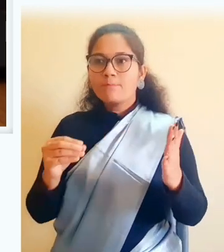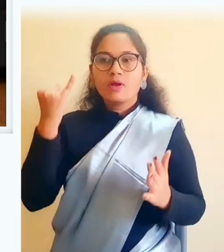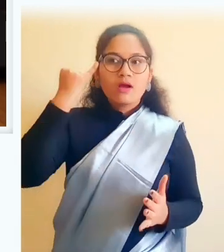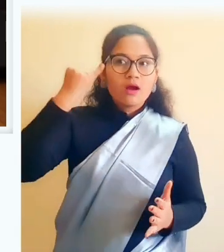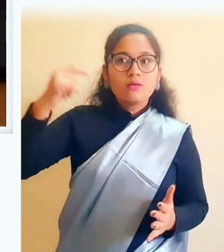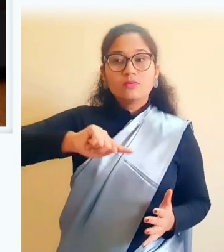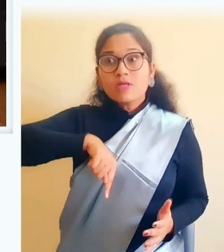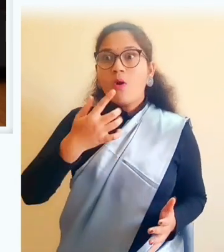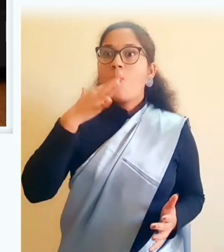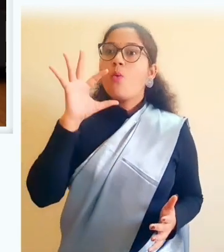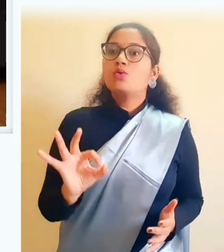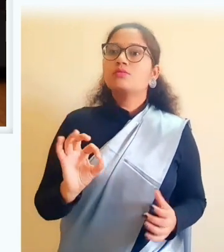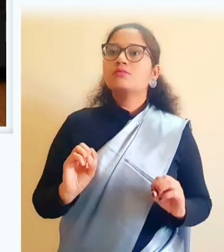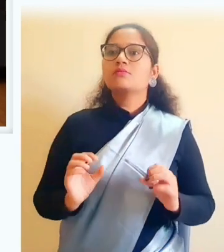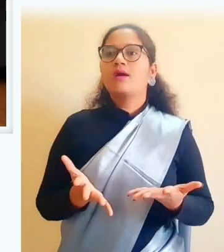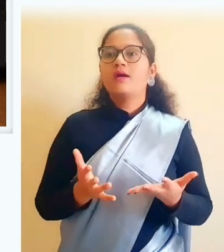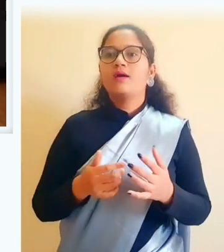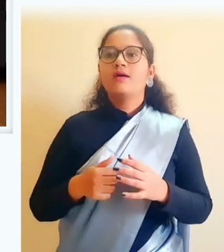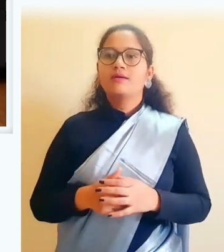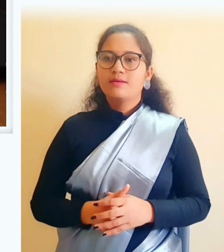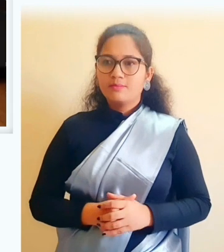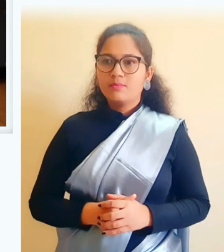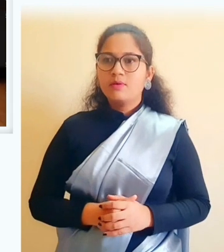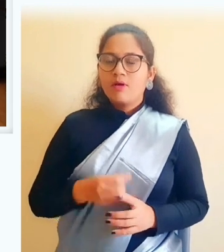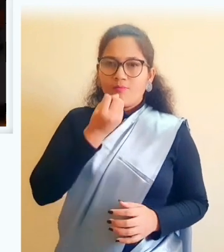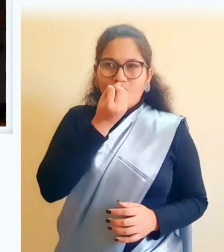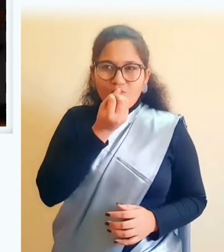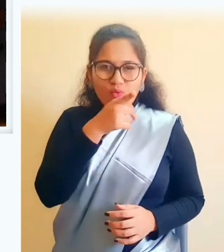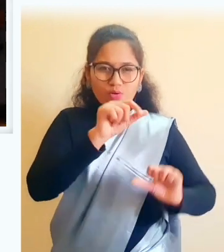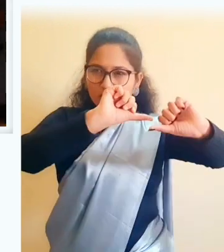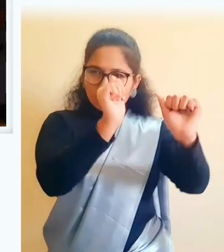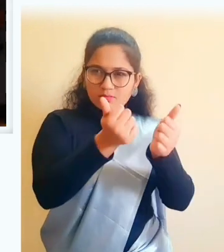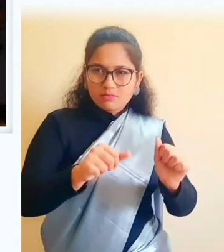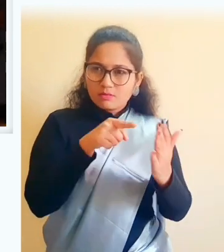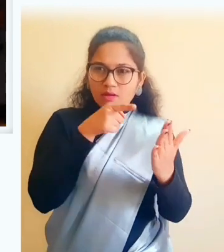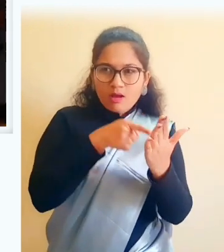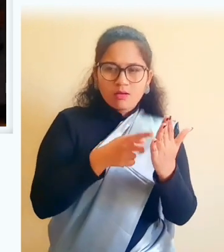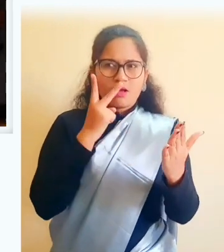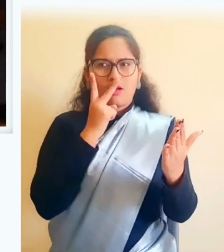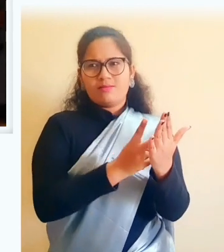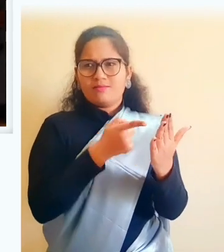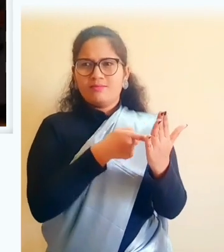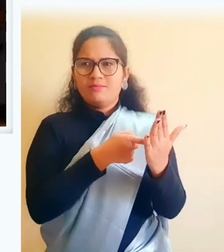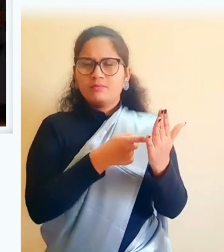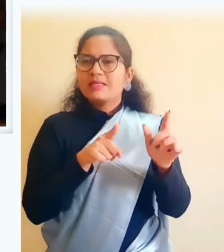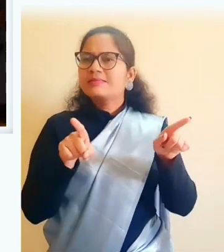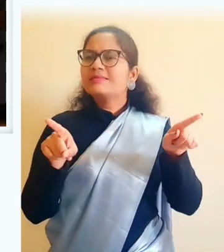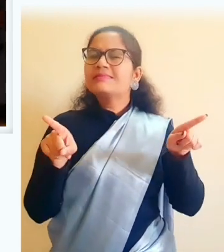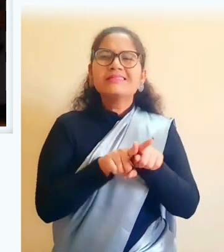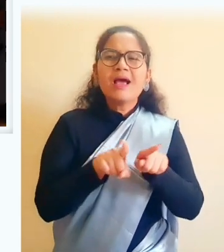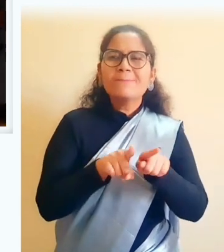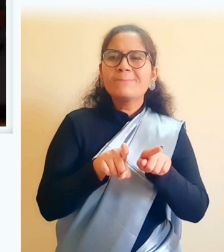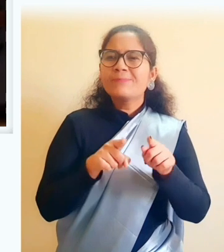pieces that were inspired by this kind of broad Asian aesthetic. Flower pyramids, like the one that we see here, were originally part